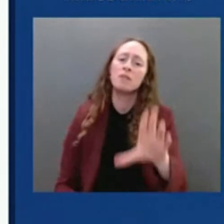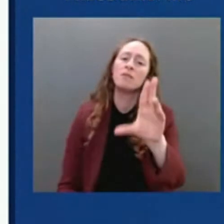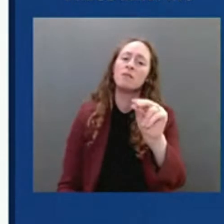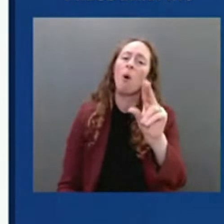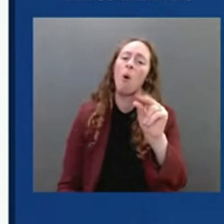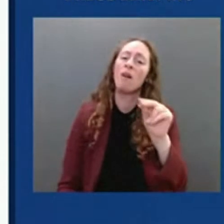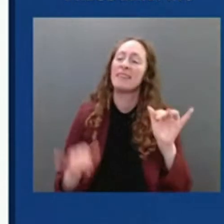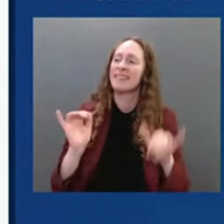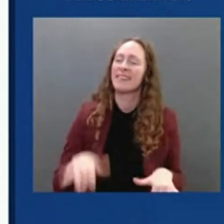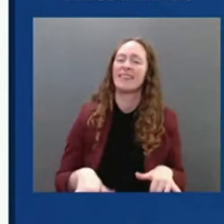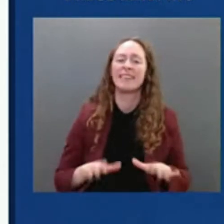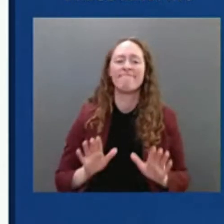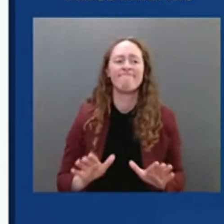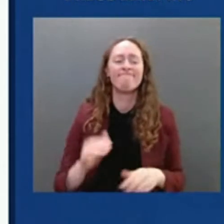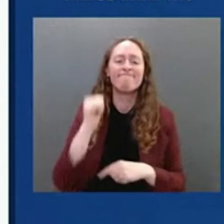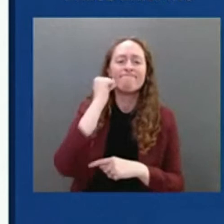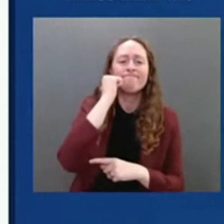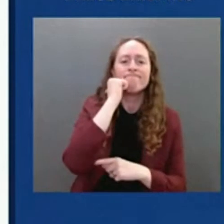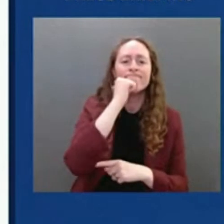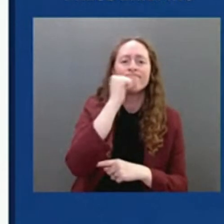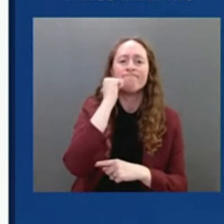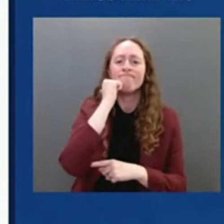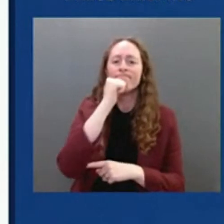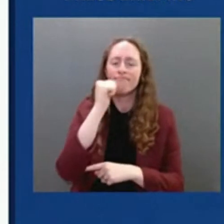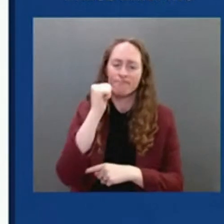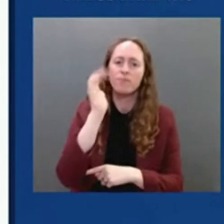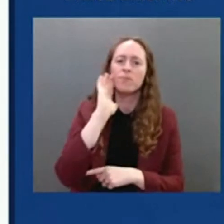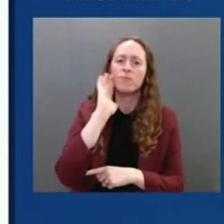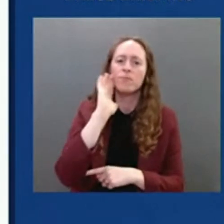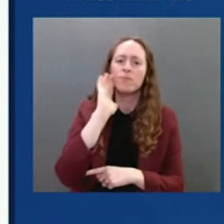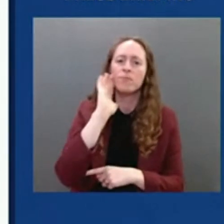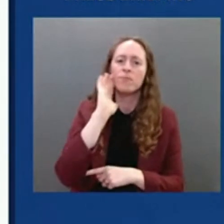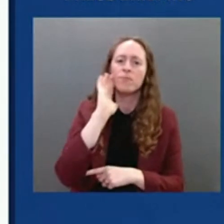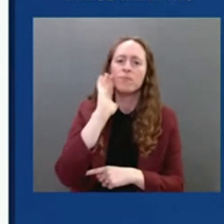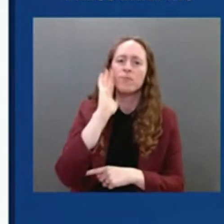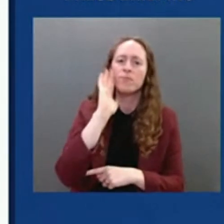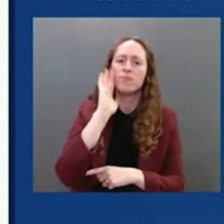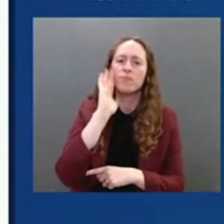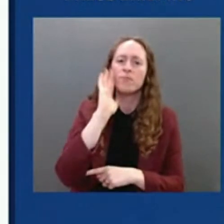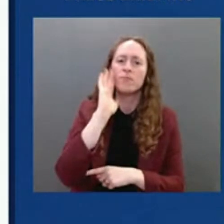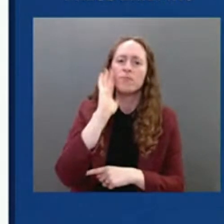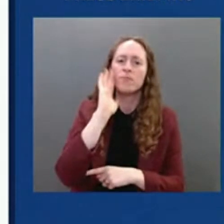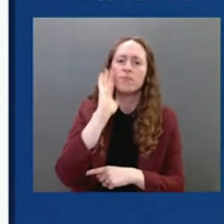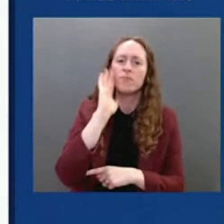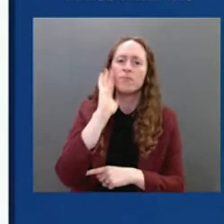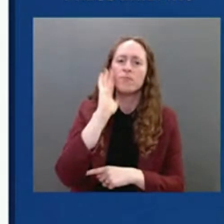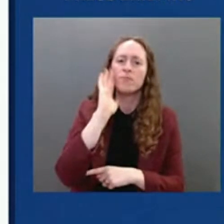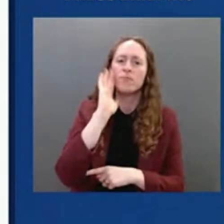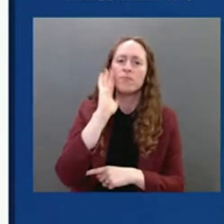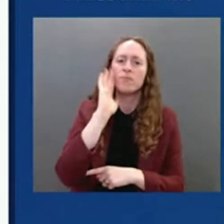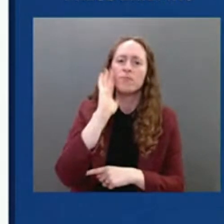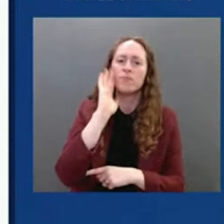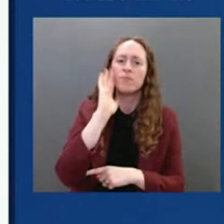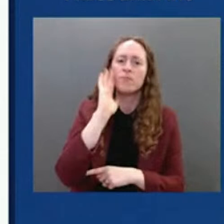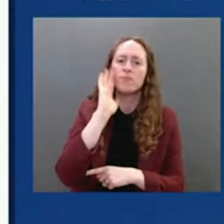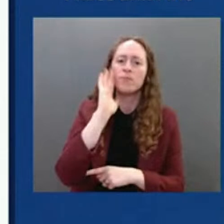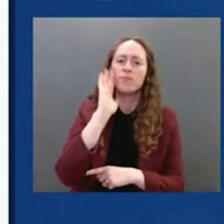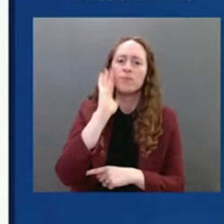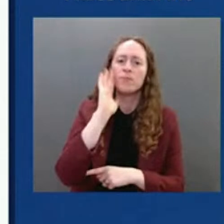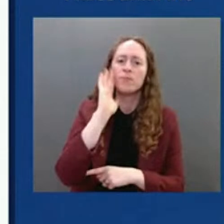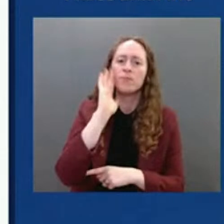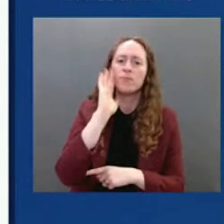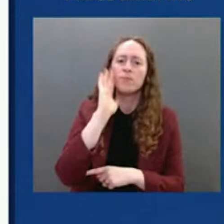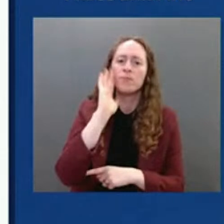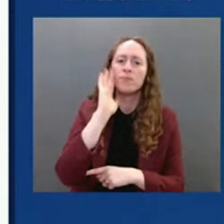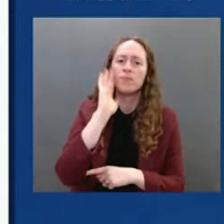the tools to do this. We need to keep the levels of virus to the lowest possible level, and that